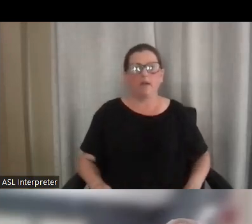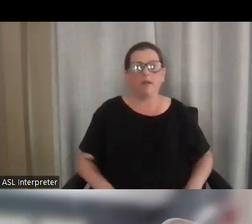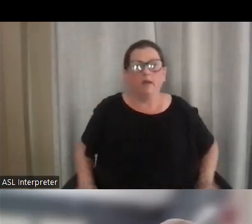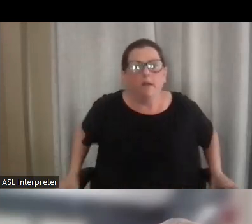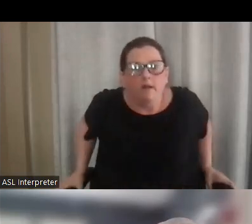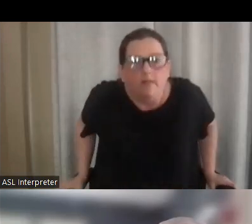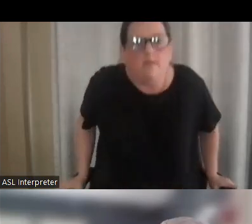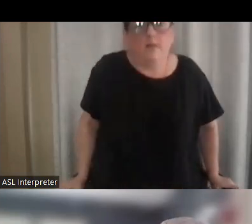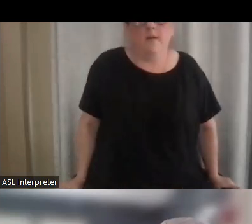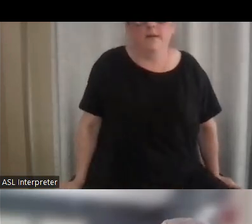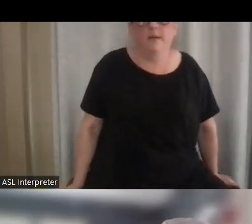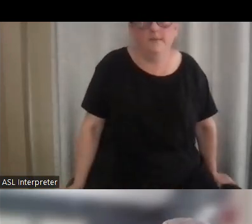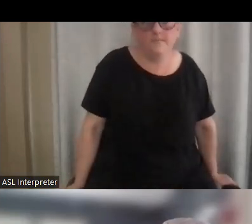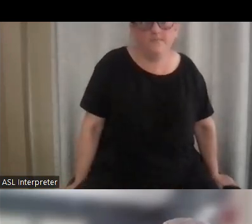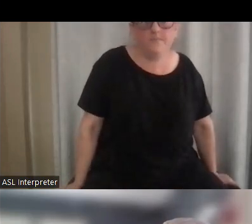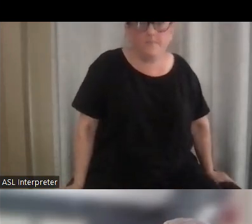So here is our campaign.